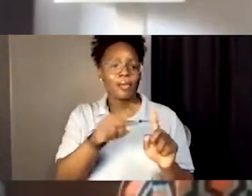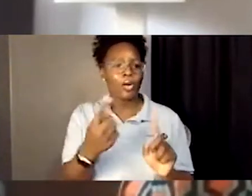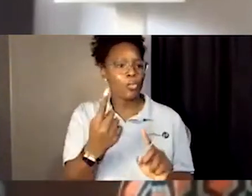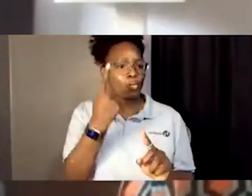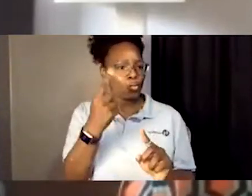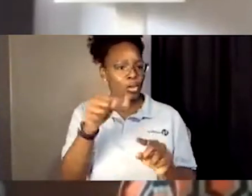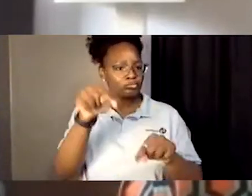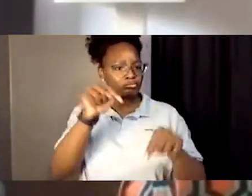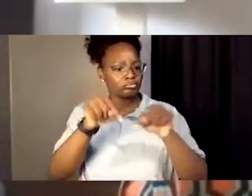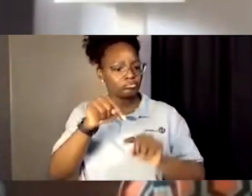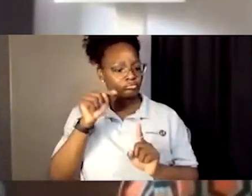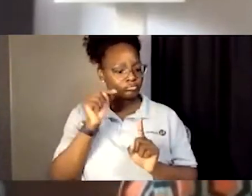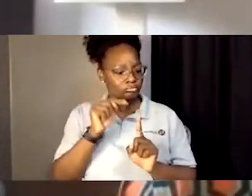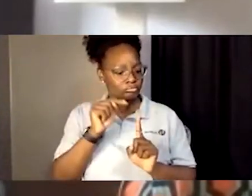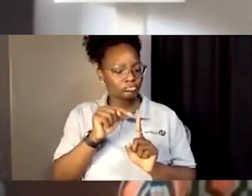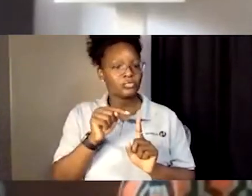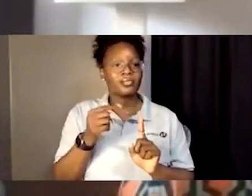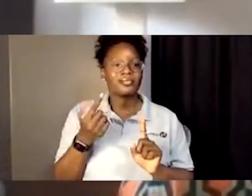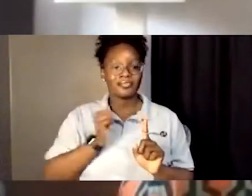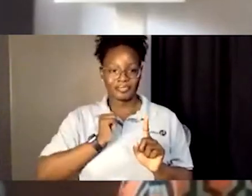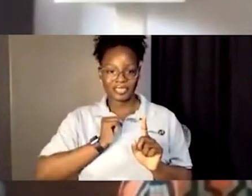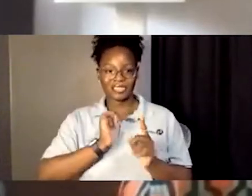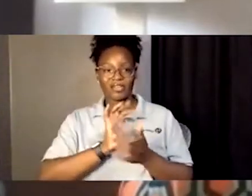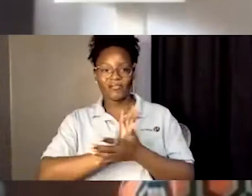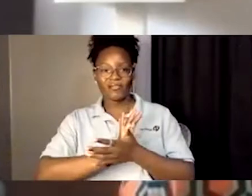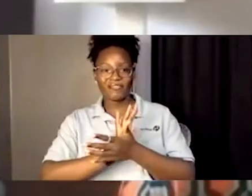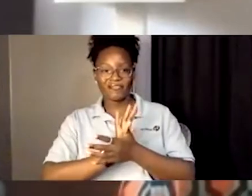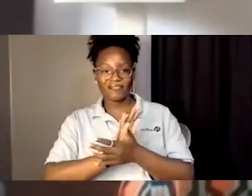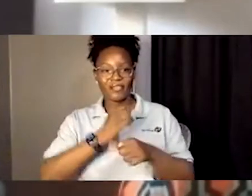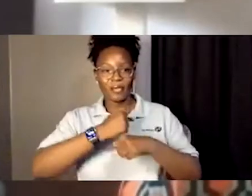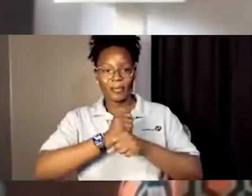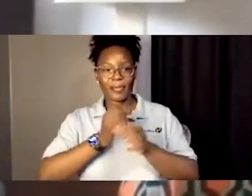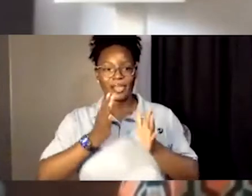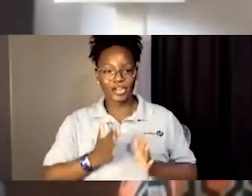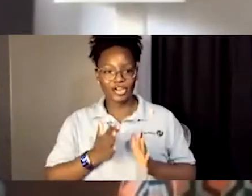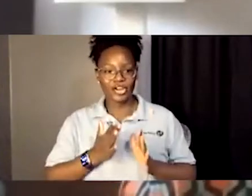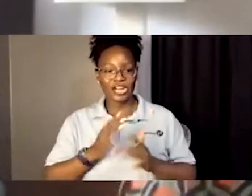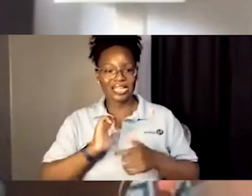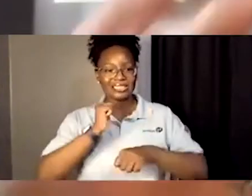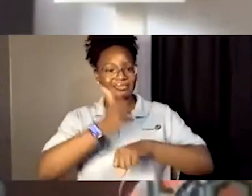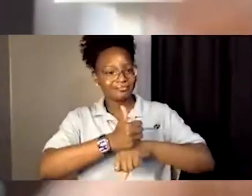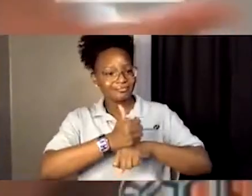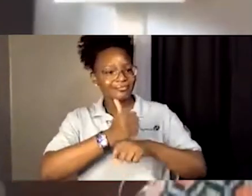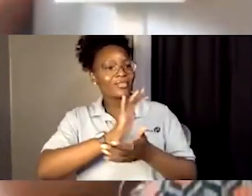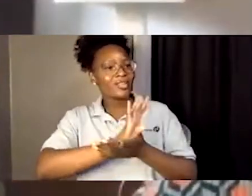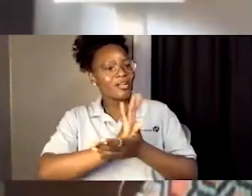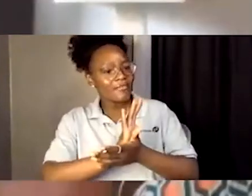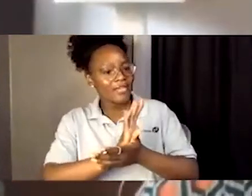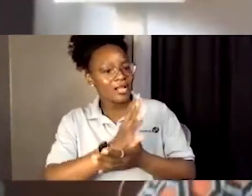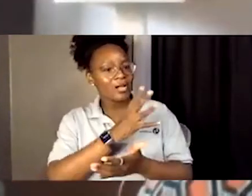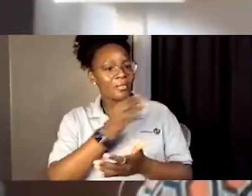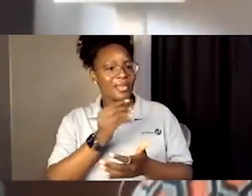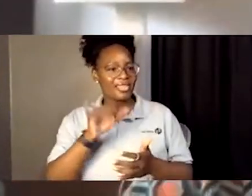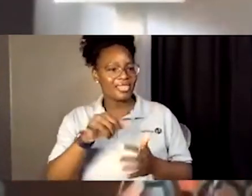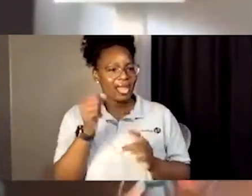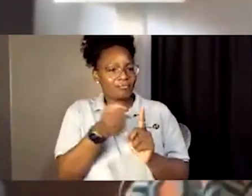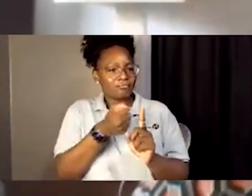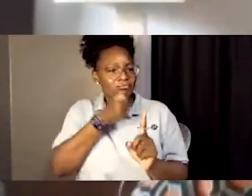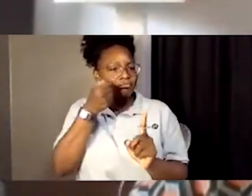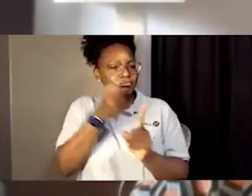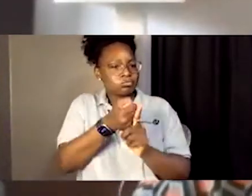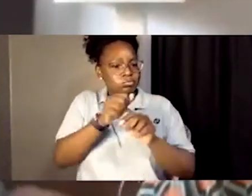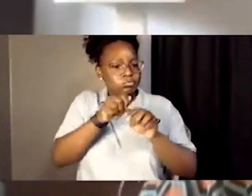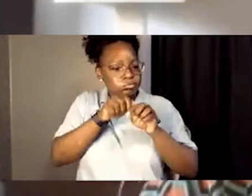as a filmmaker being in the space, making the film, and how that impact has sort of rippled through the